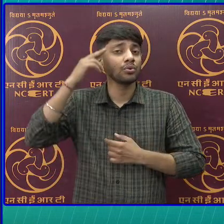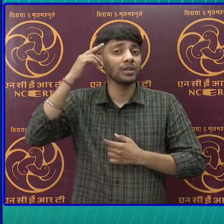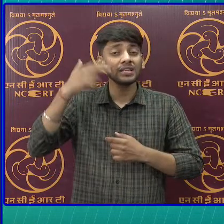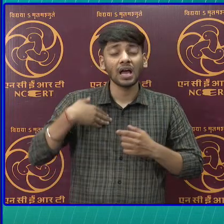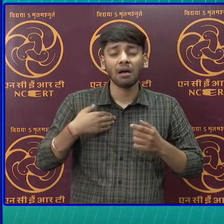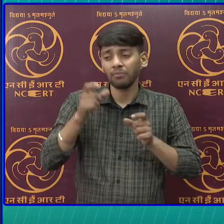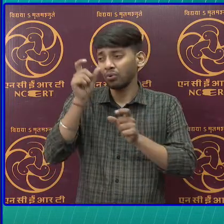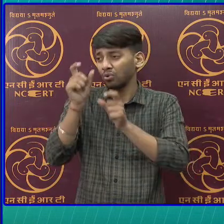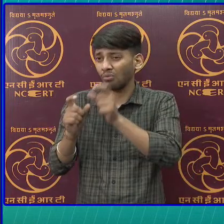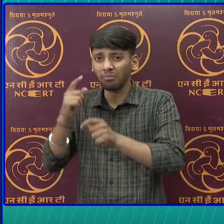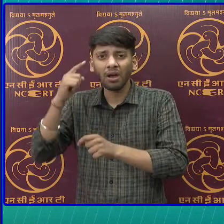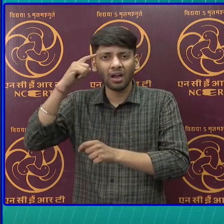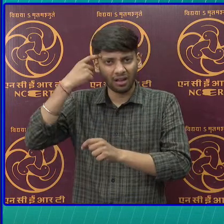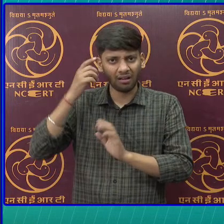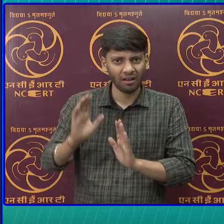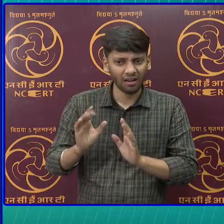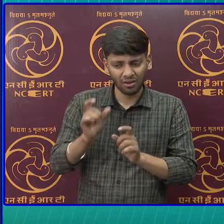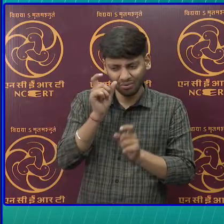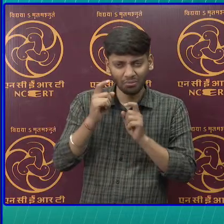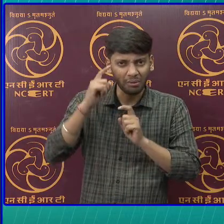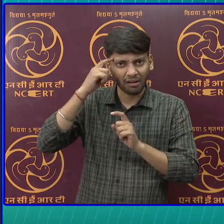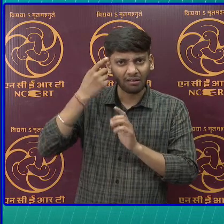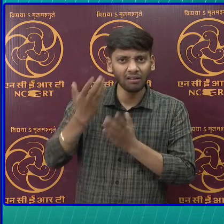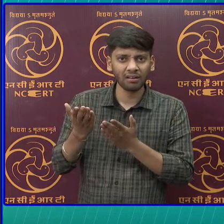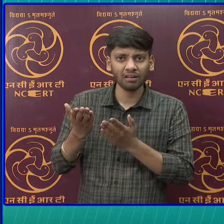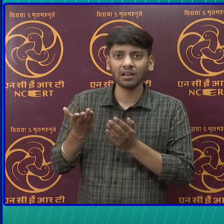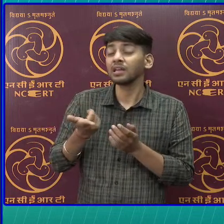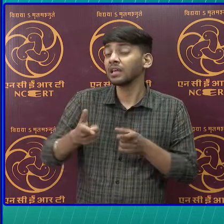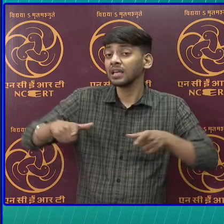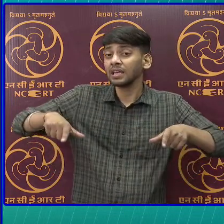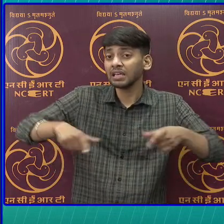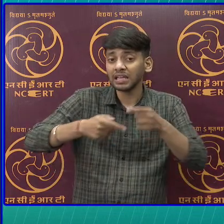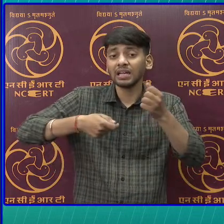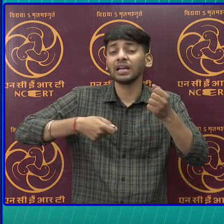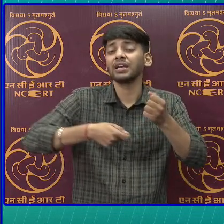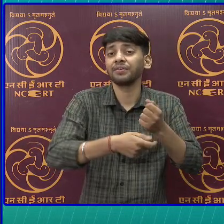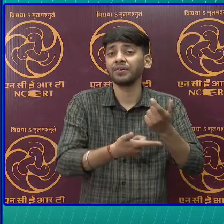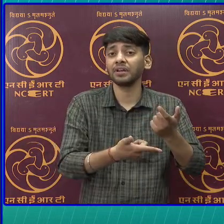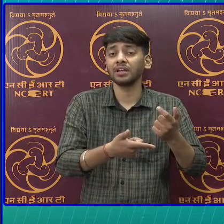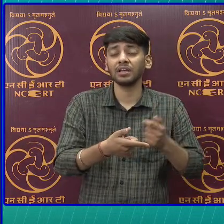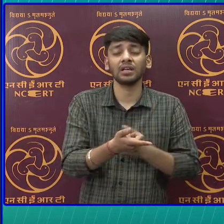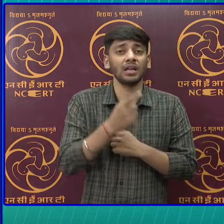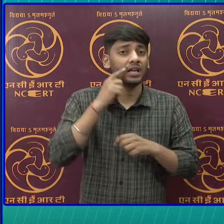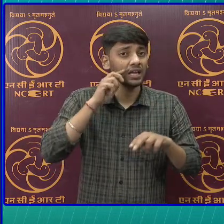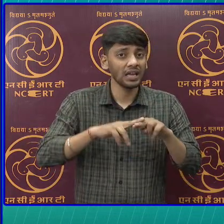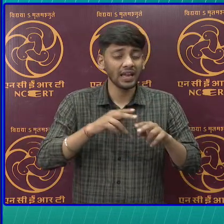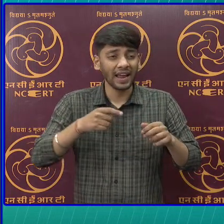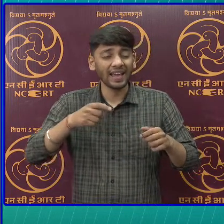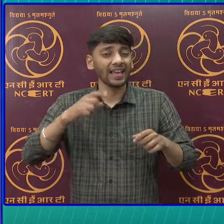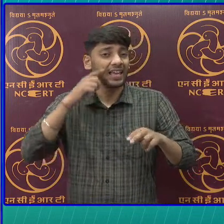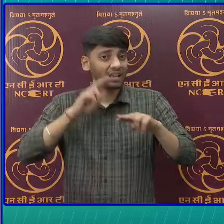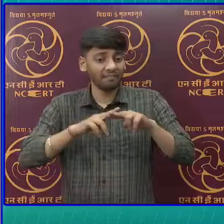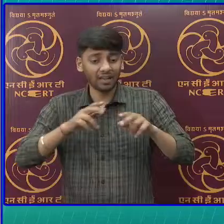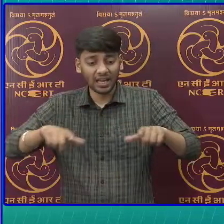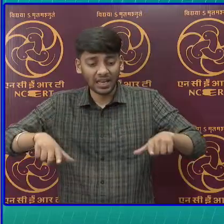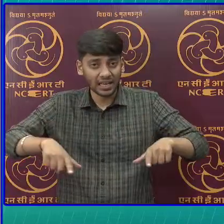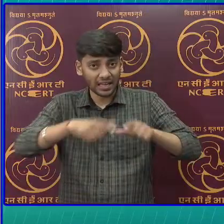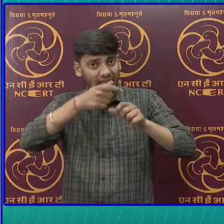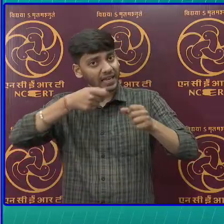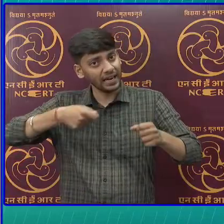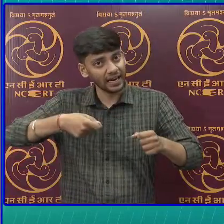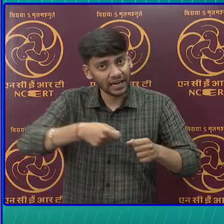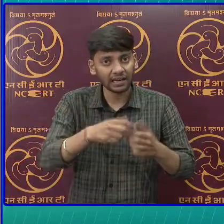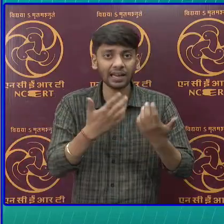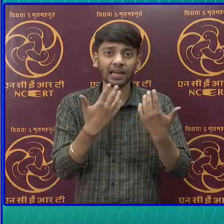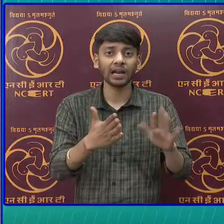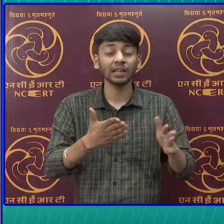acting like fools, right, by killing trees. Killing a tree is itself like killing our survival. Exactly,